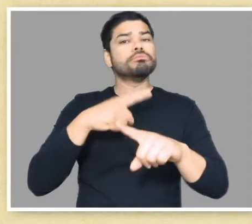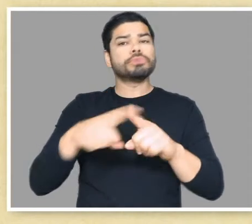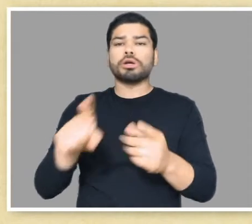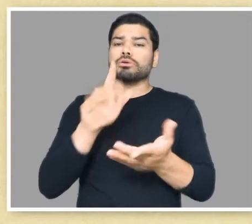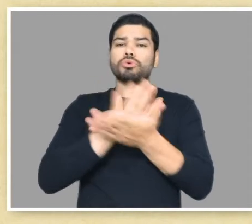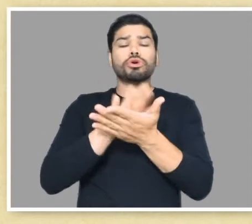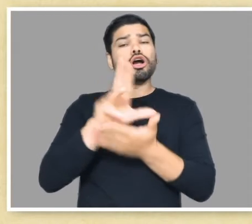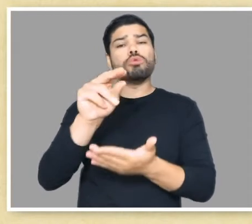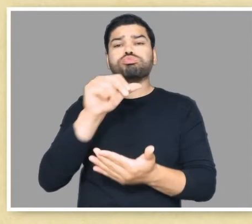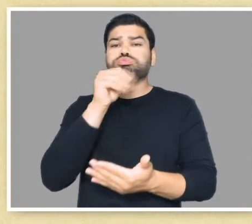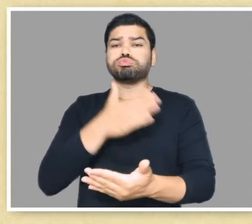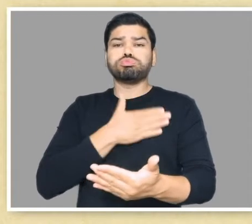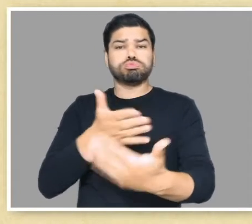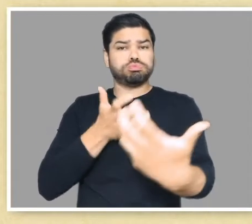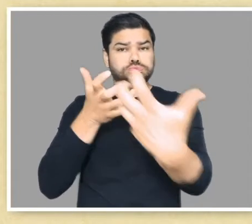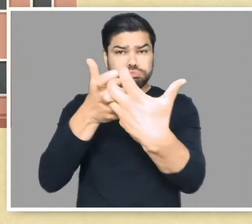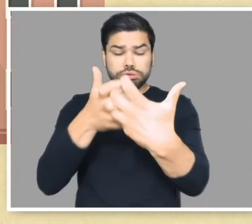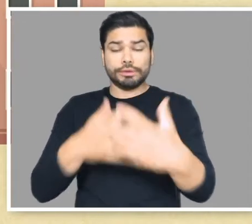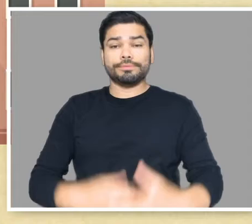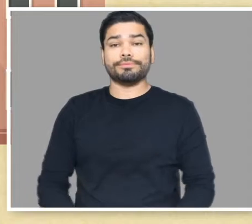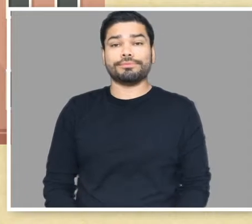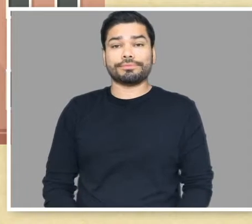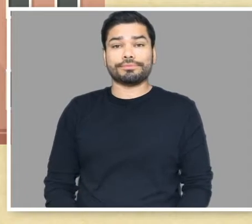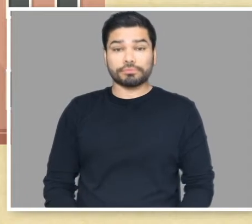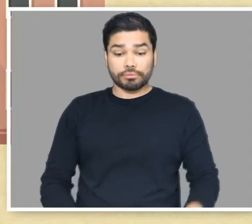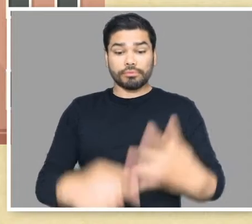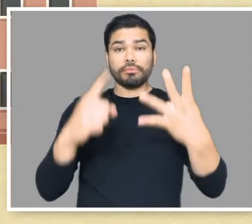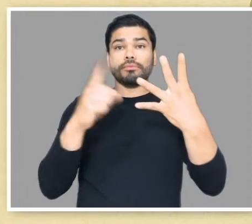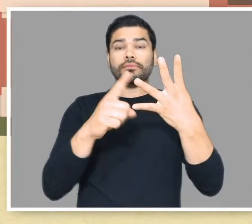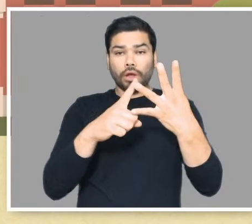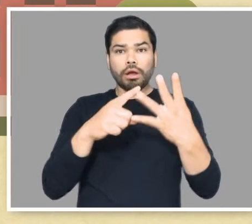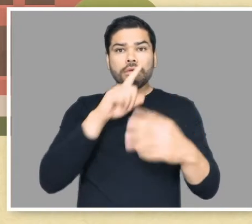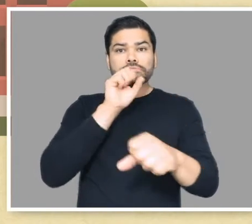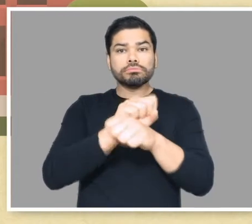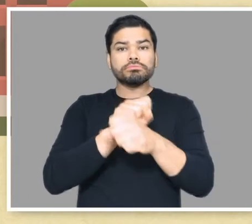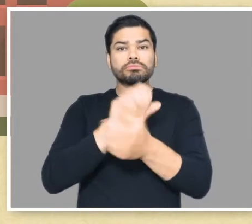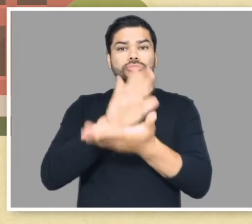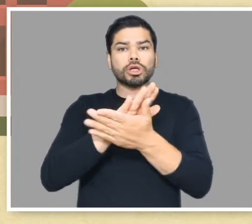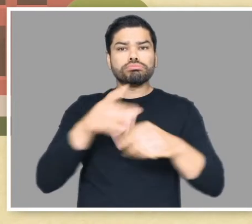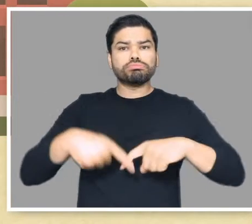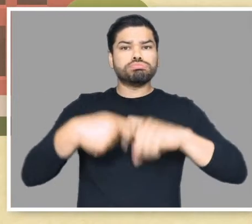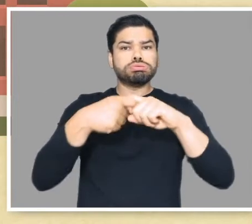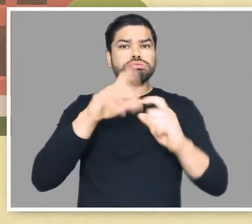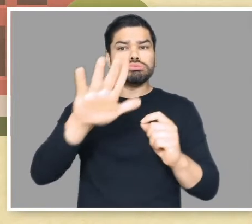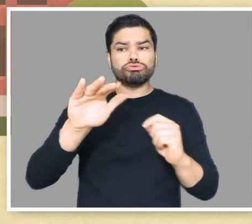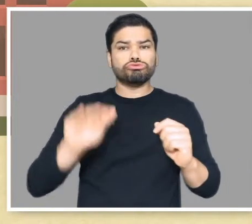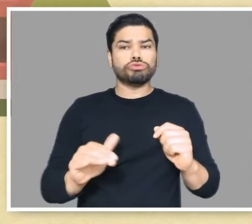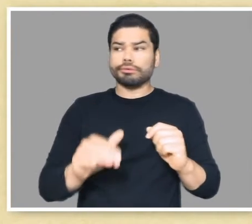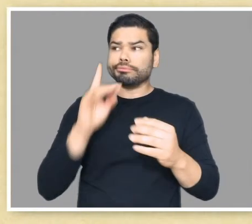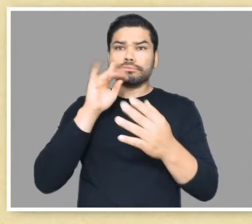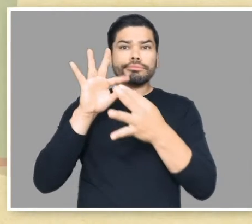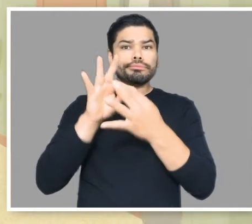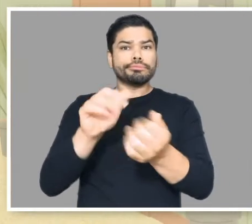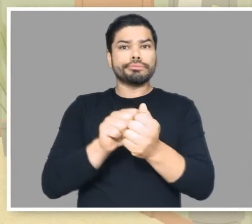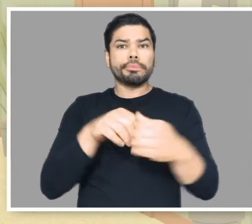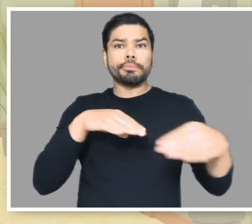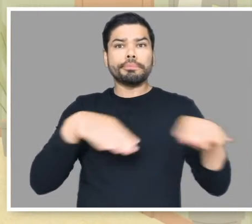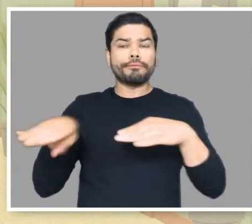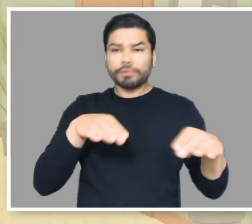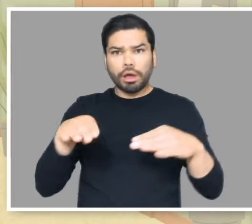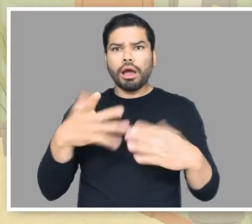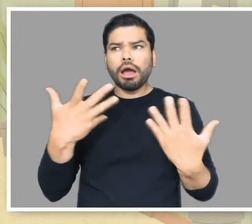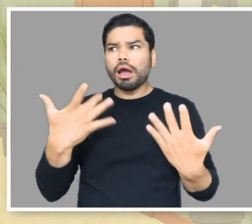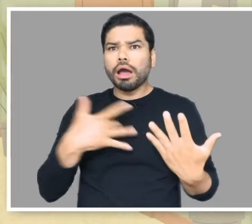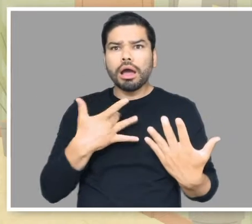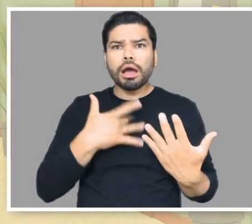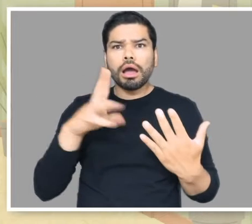believe your child needs different services or a different level of placement than the school is willing to provide. 3. The school